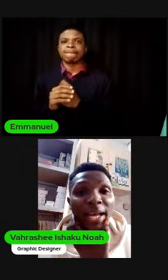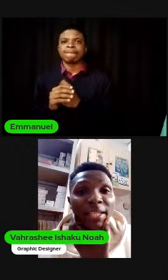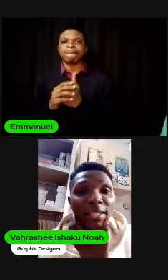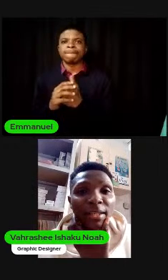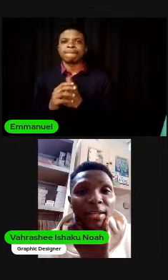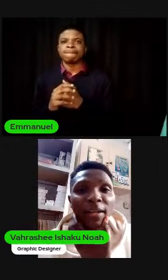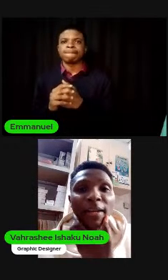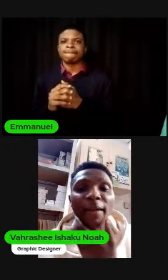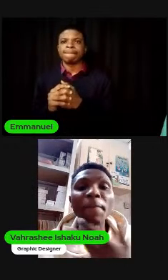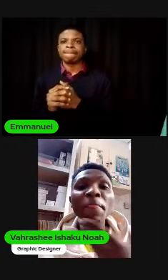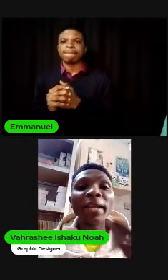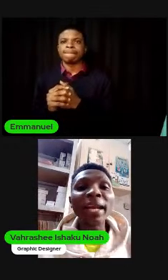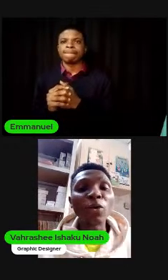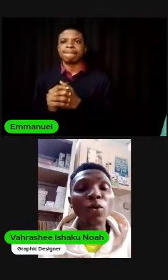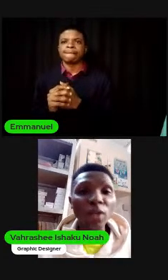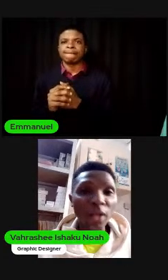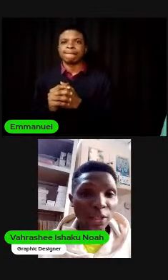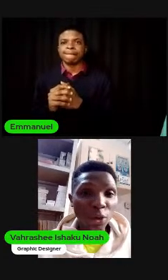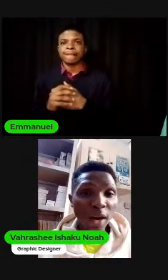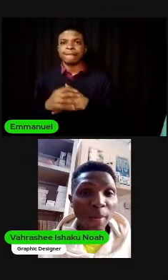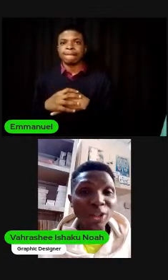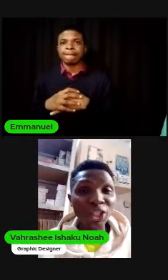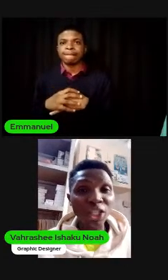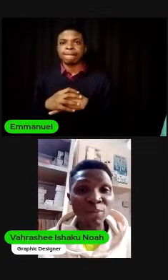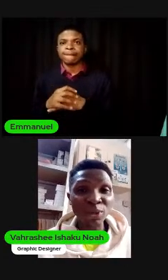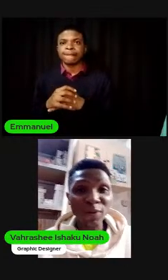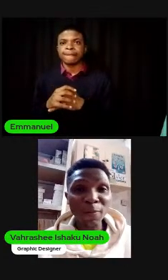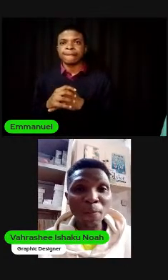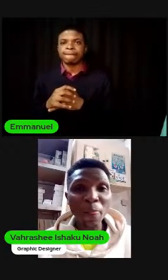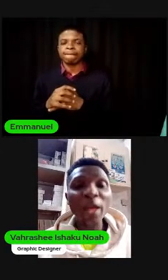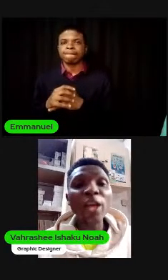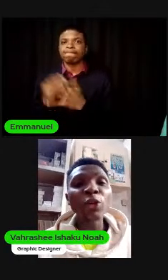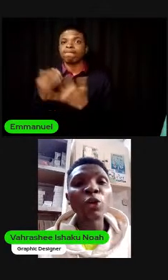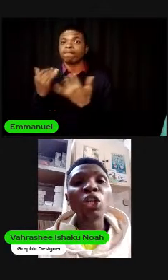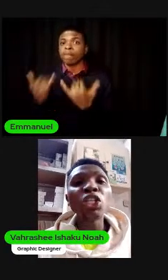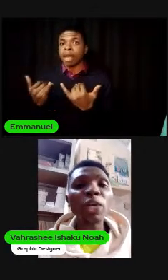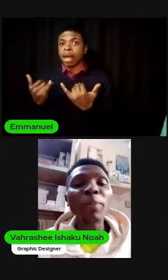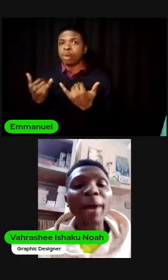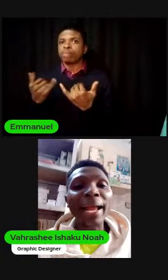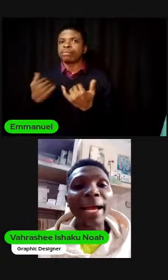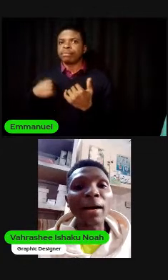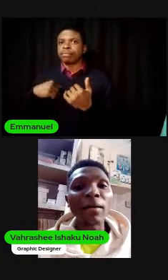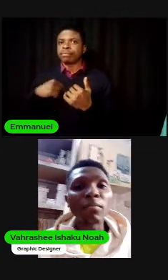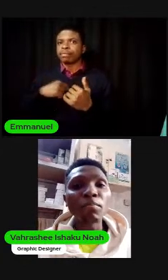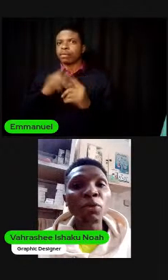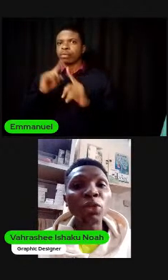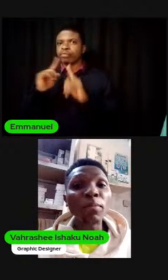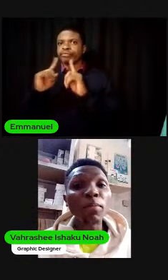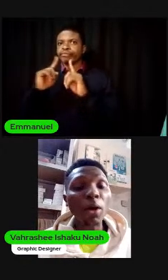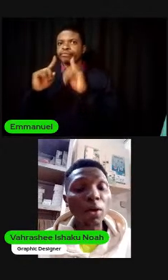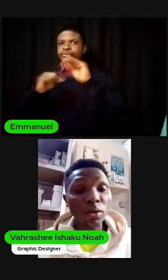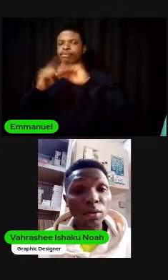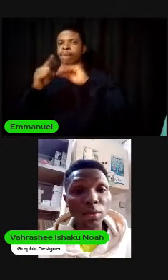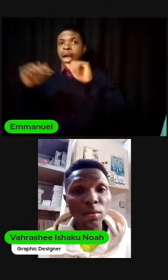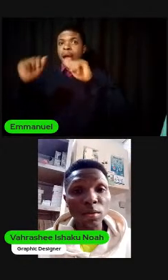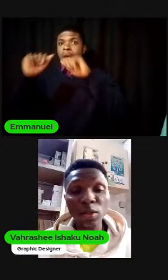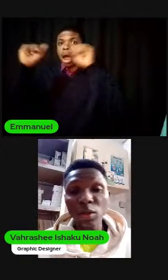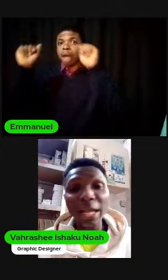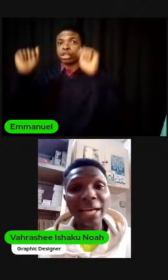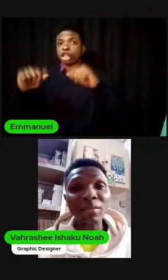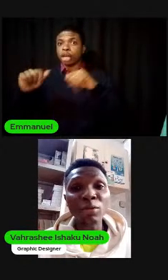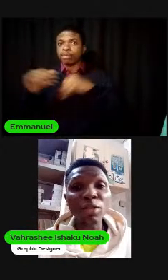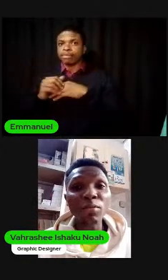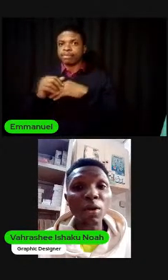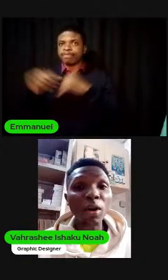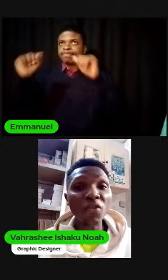Next slide. Okay. Now let's talk about shapes. Shape are like building blocks. It's just